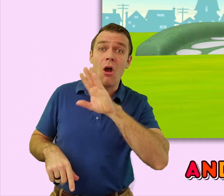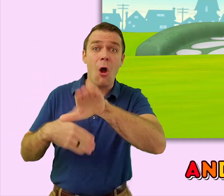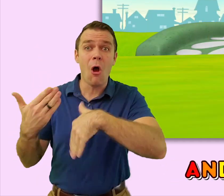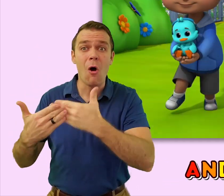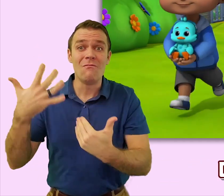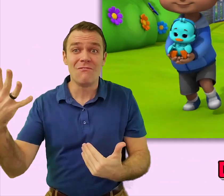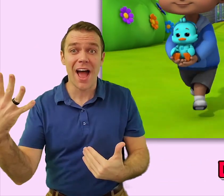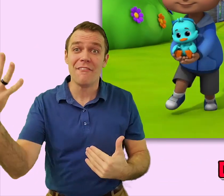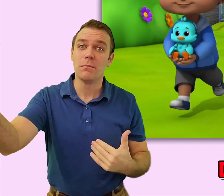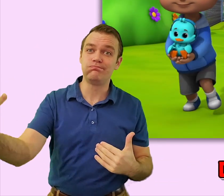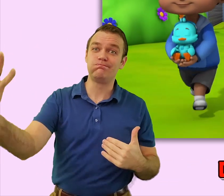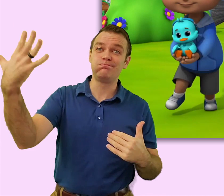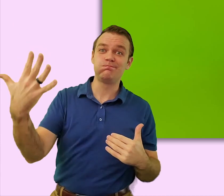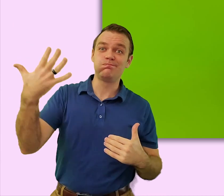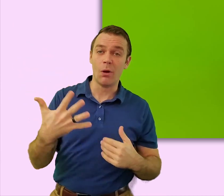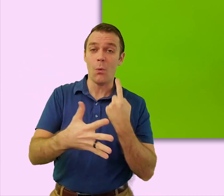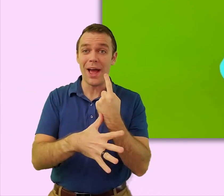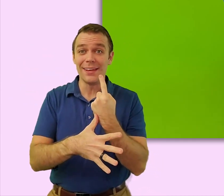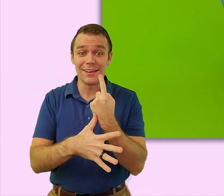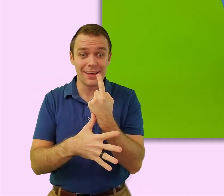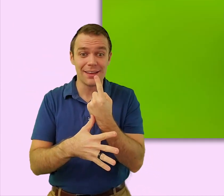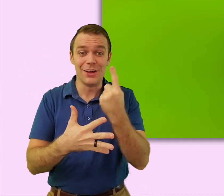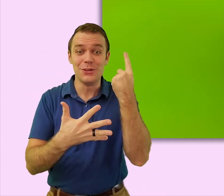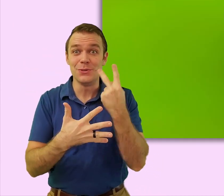and all her 5 little ducks came back. 1,